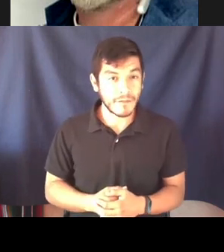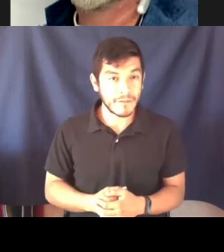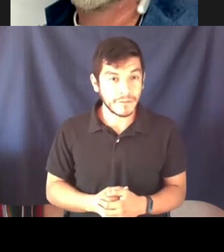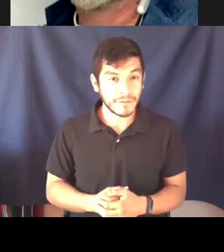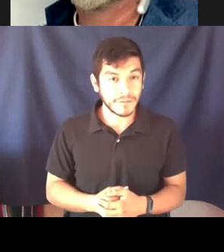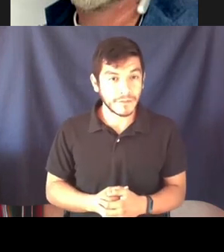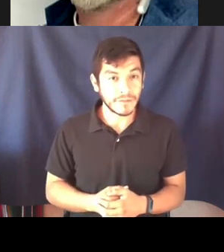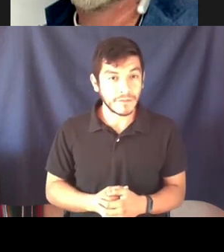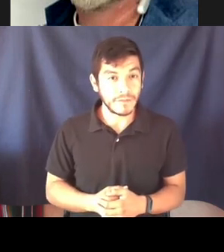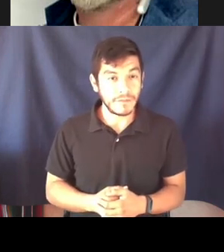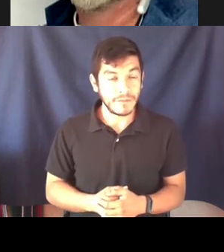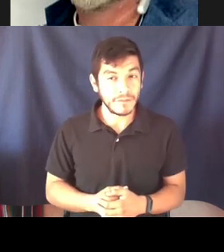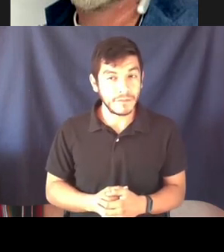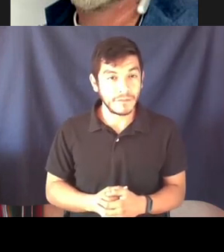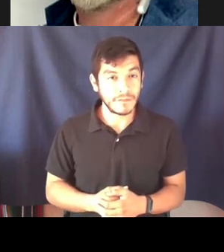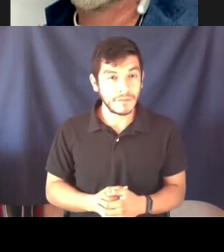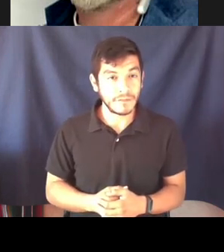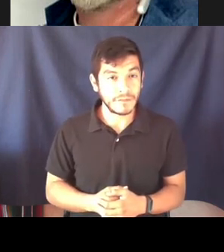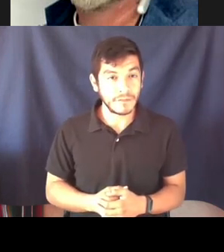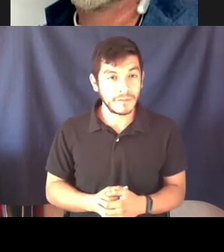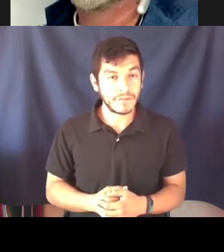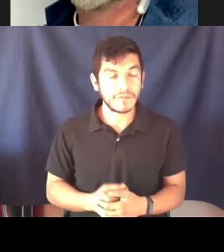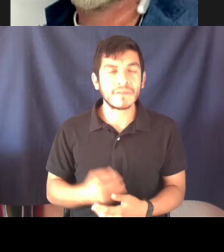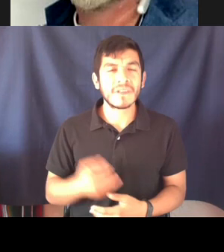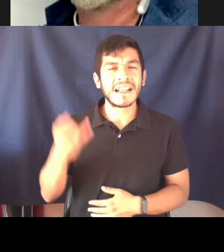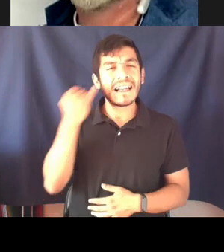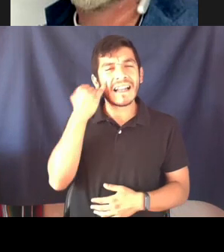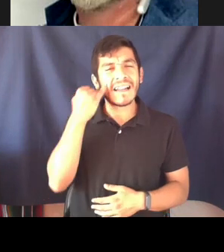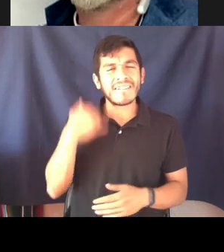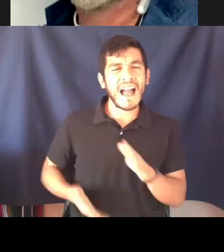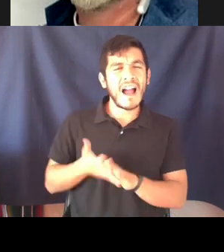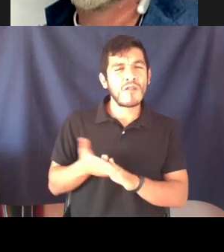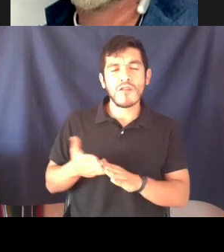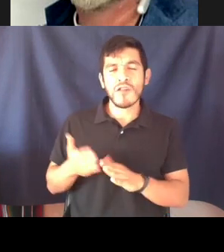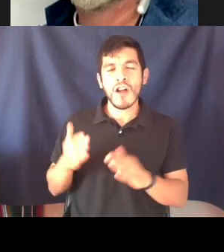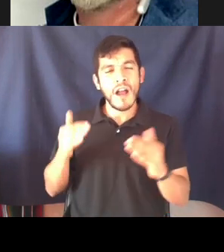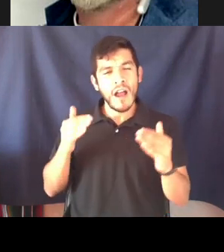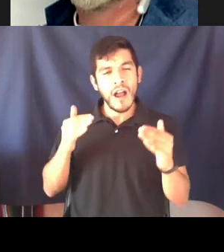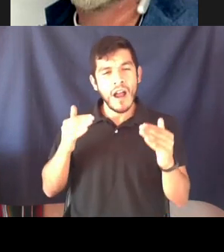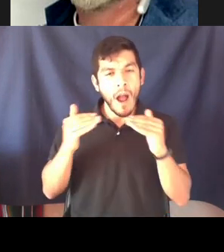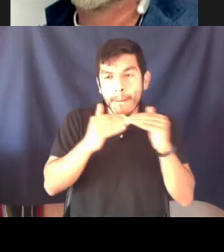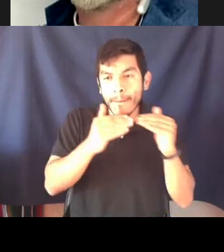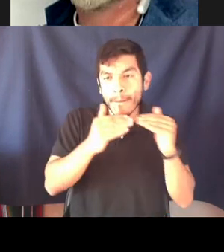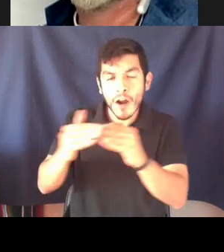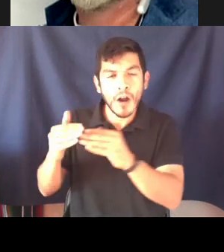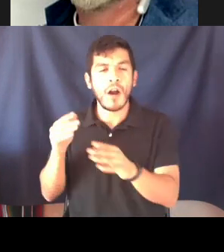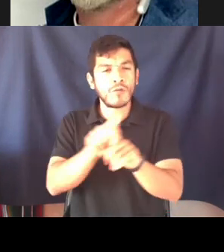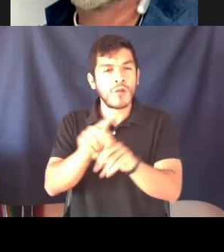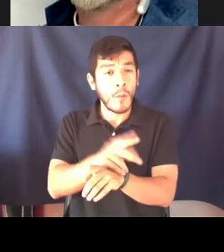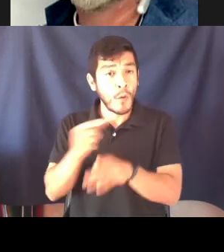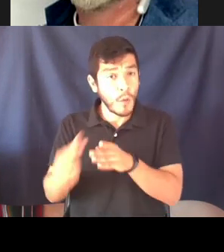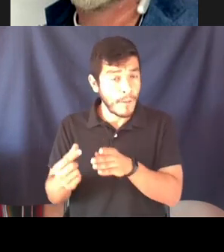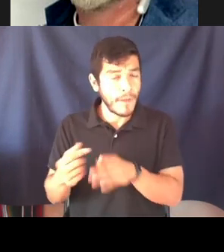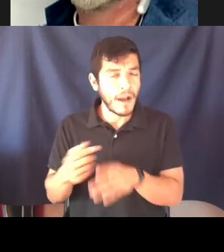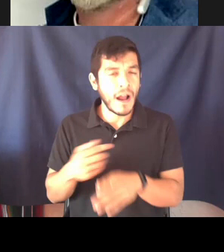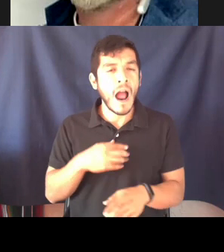So if I was running a peer mentoring program, what I would focus on is in those relationships, I would really emphasize relationship